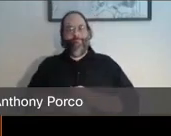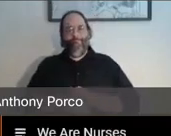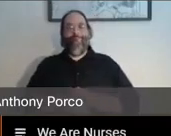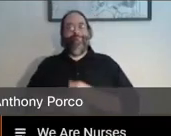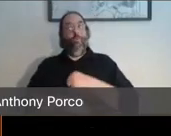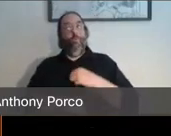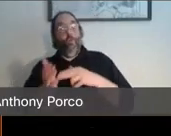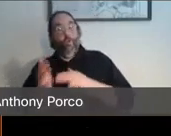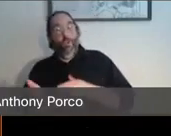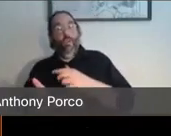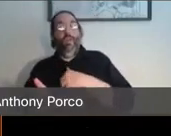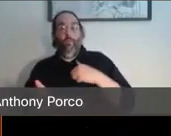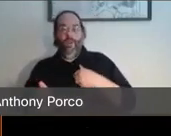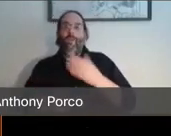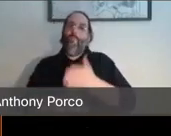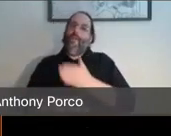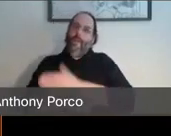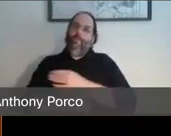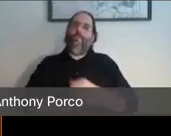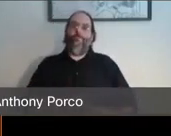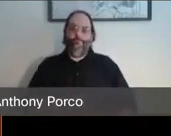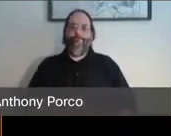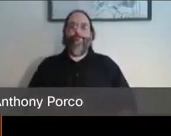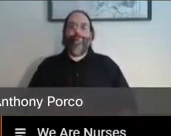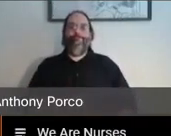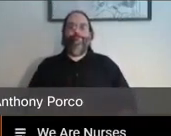We are nurses. And we make a difference.